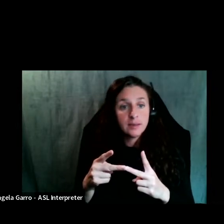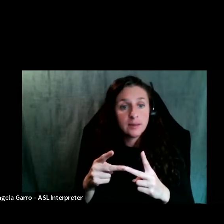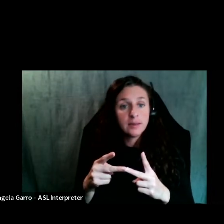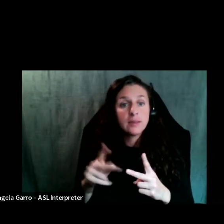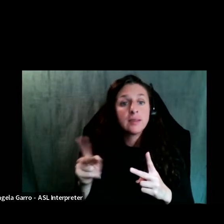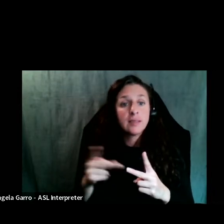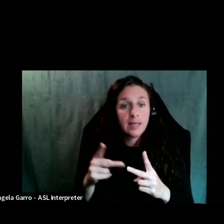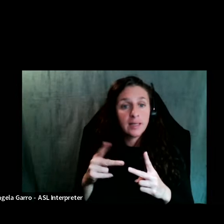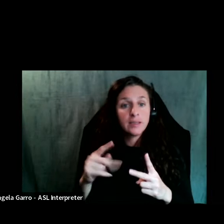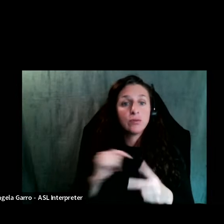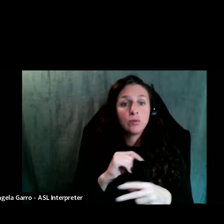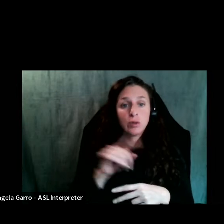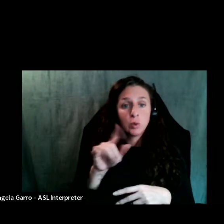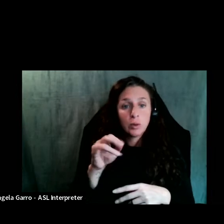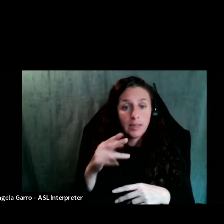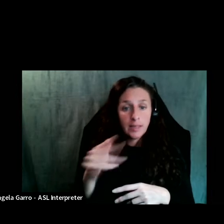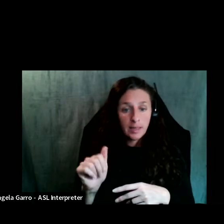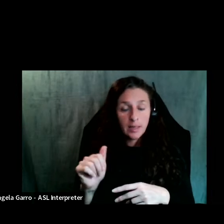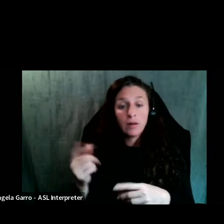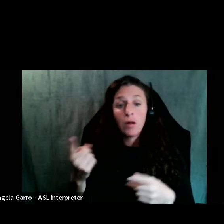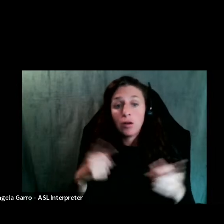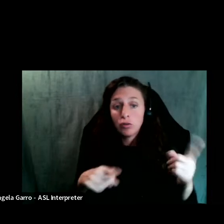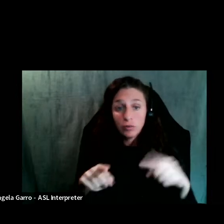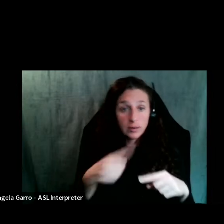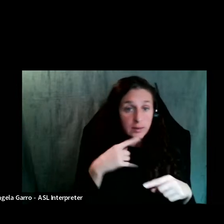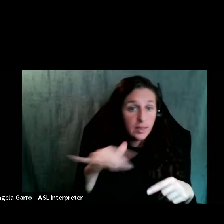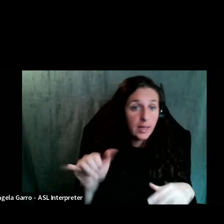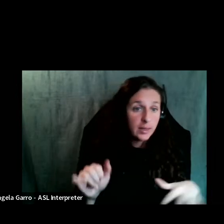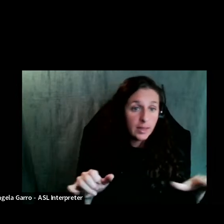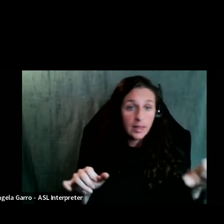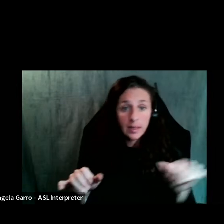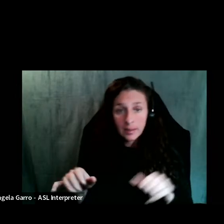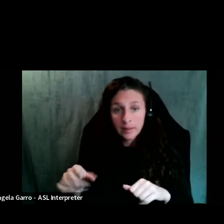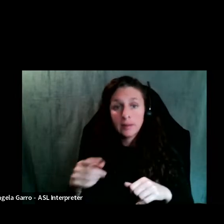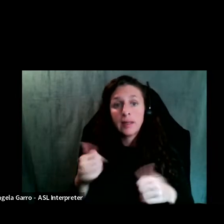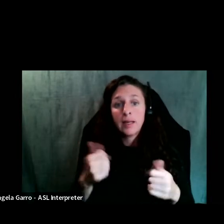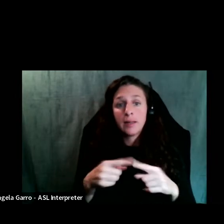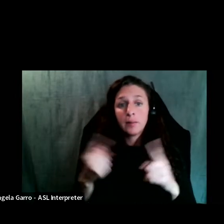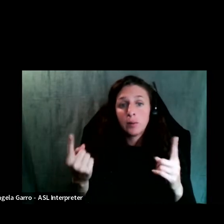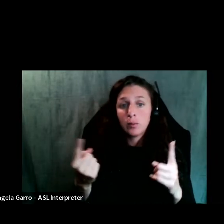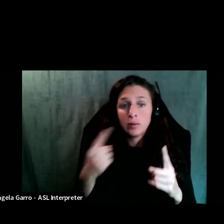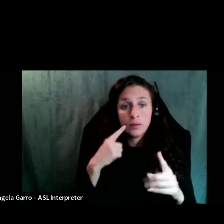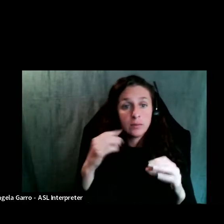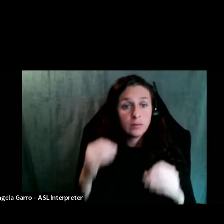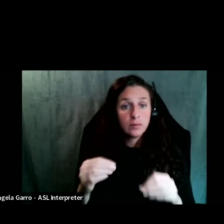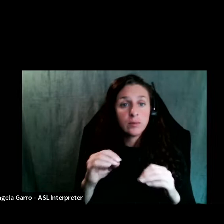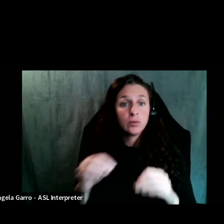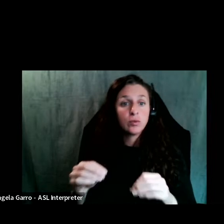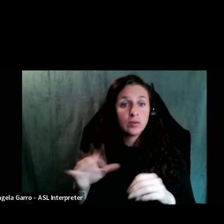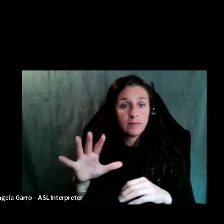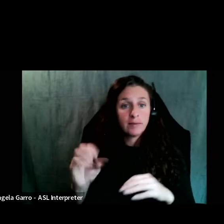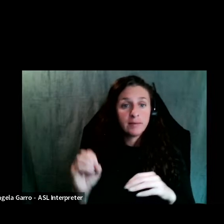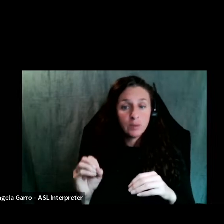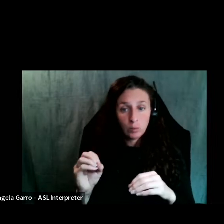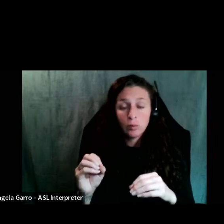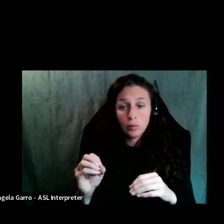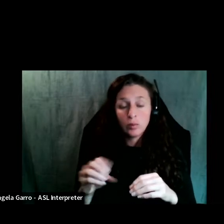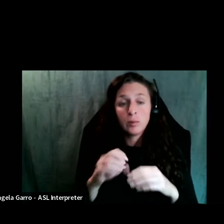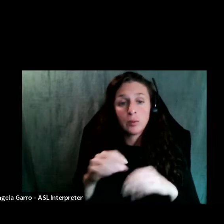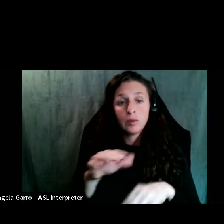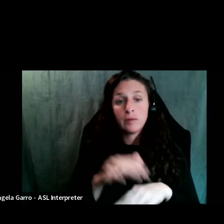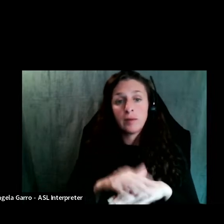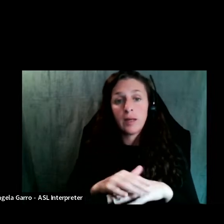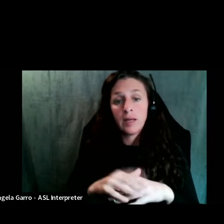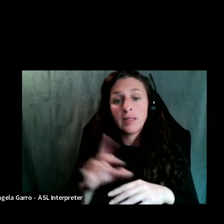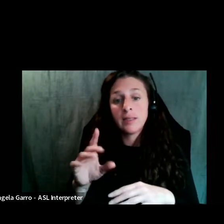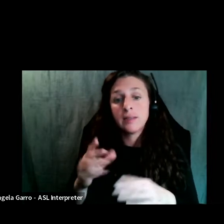Seconded by Trustee Andrade Zuniga. All those in favor, please say aye. Aye. Any opposed? Hearing none, the motion is carried 5-0. Moving on to the Division of